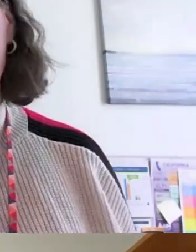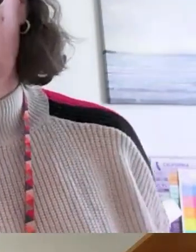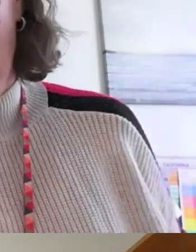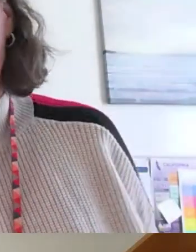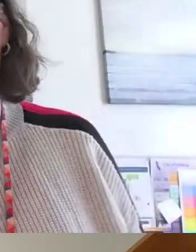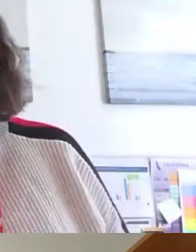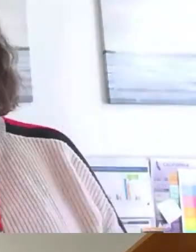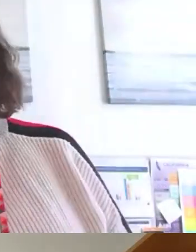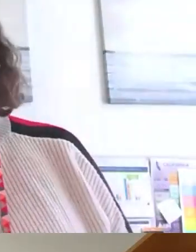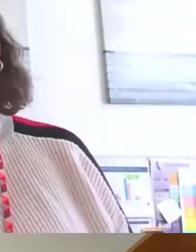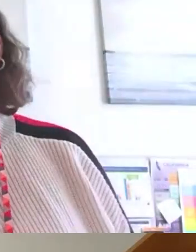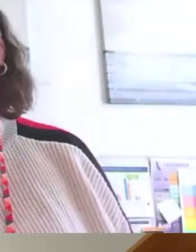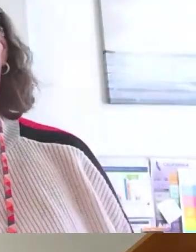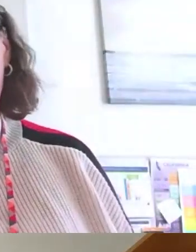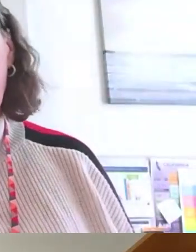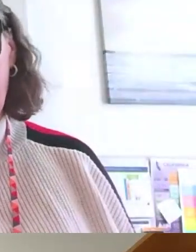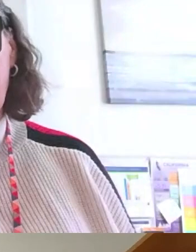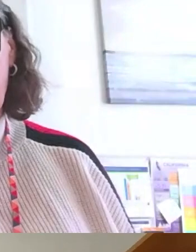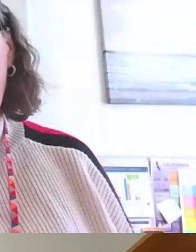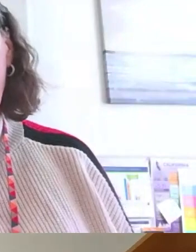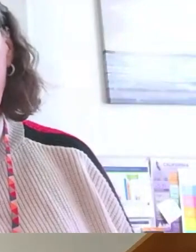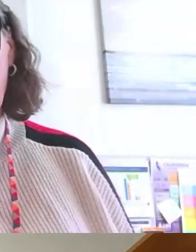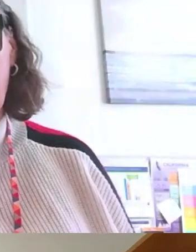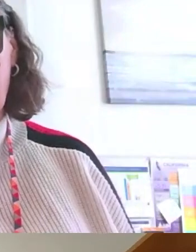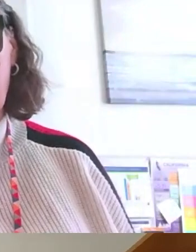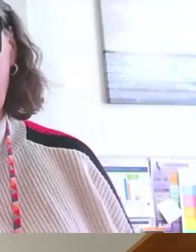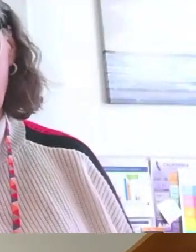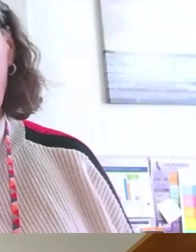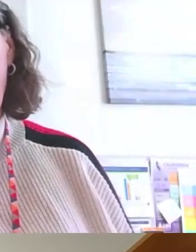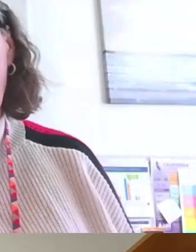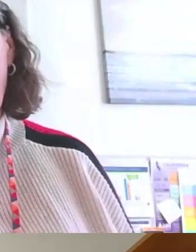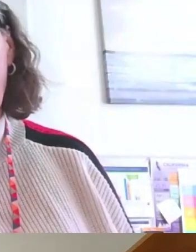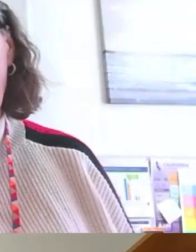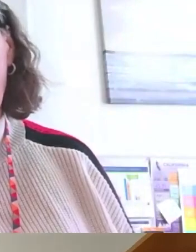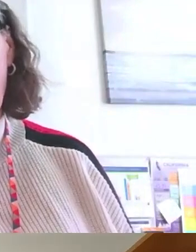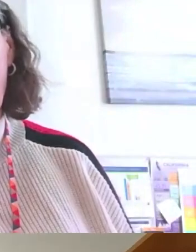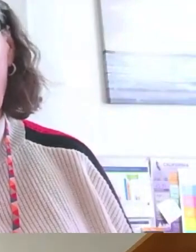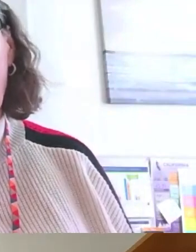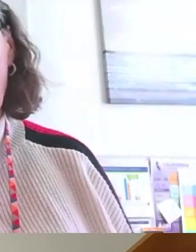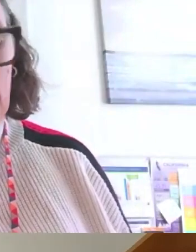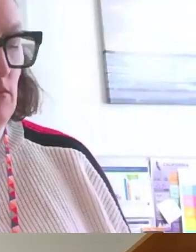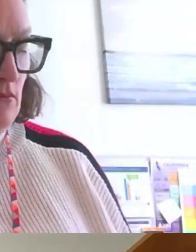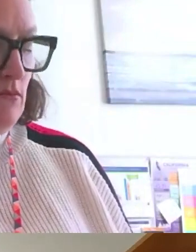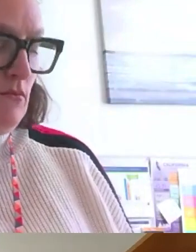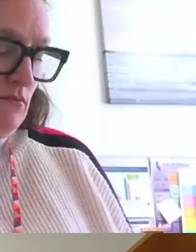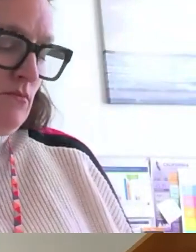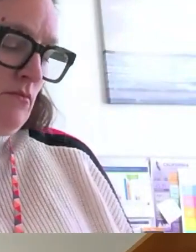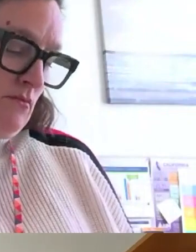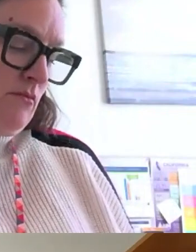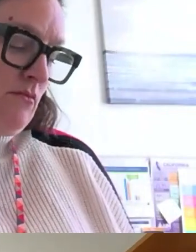geriatric system evolved, points to the real dearth of training in